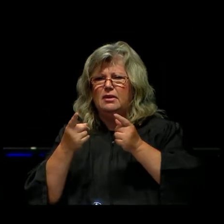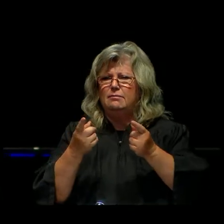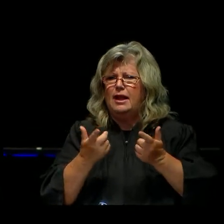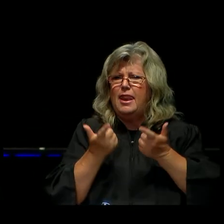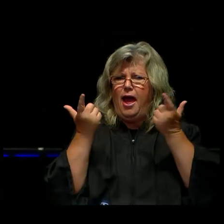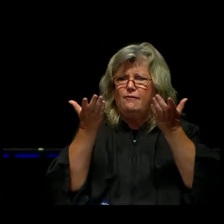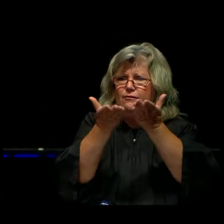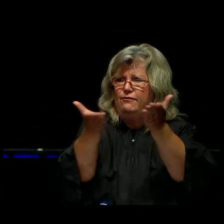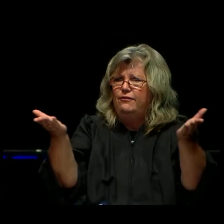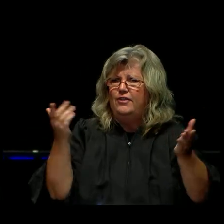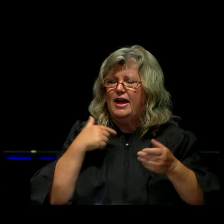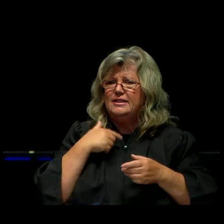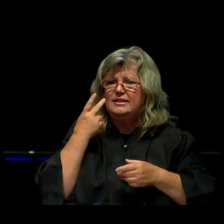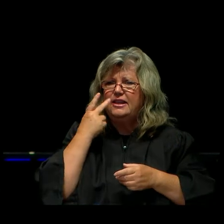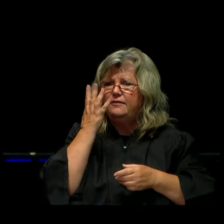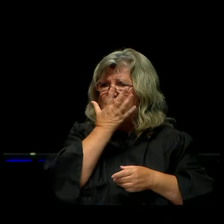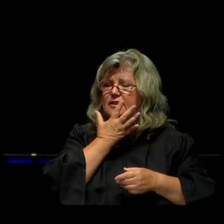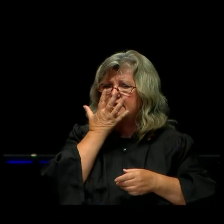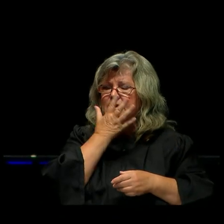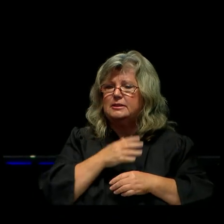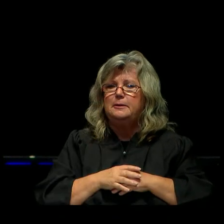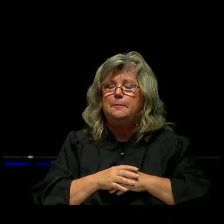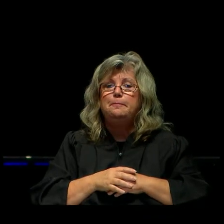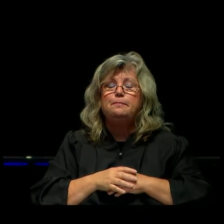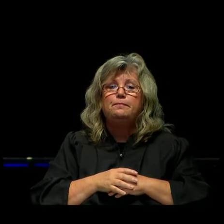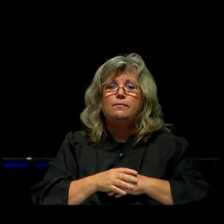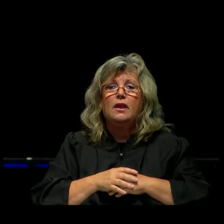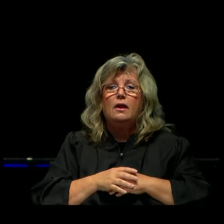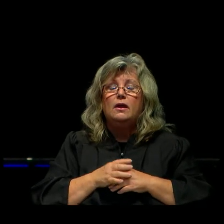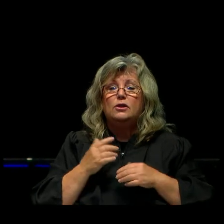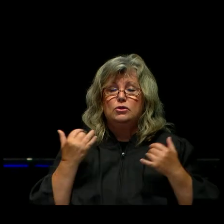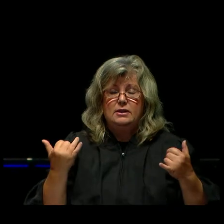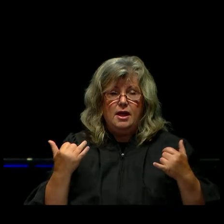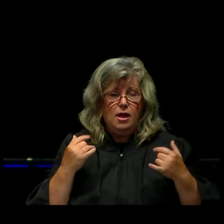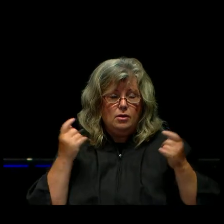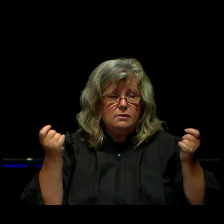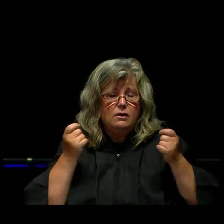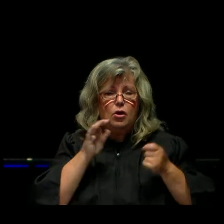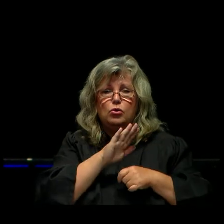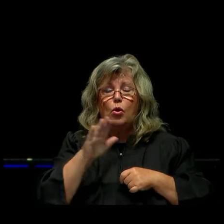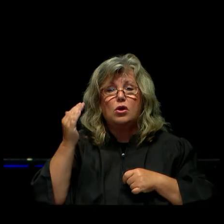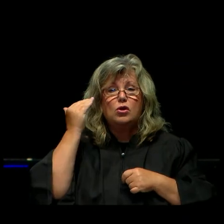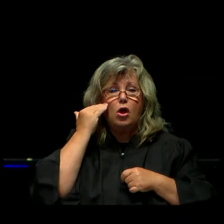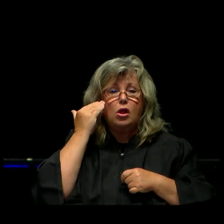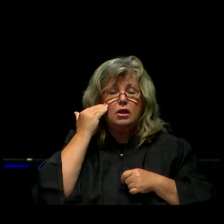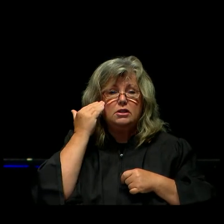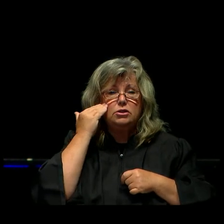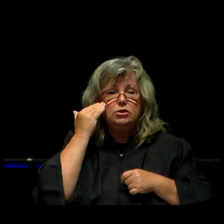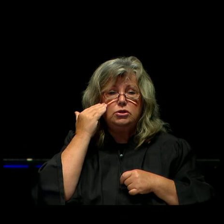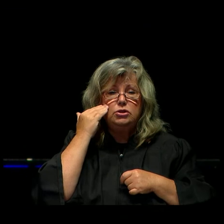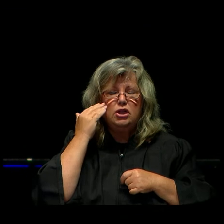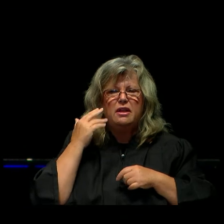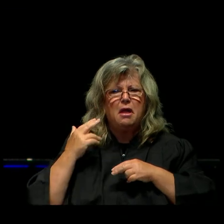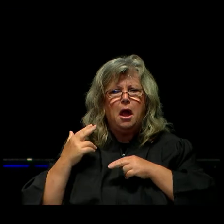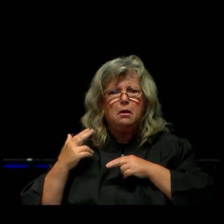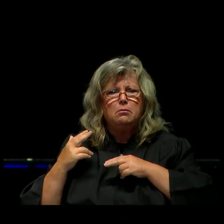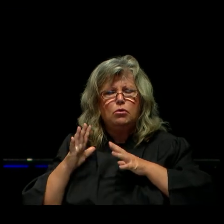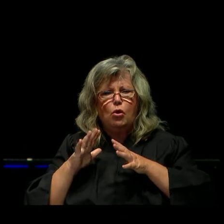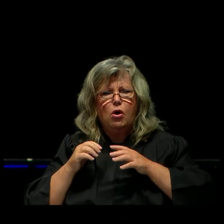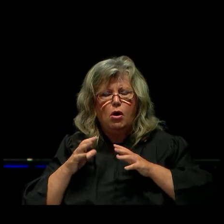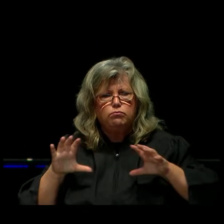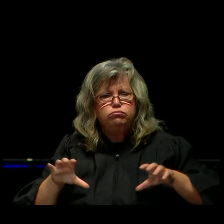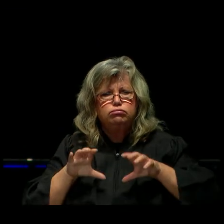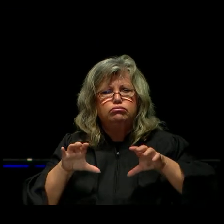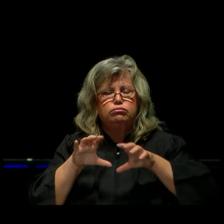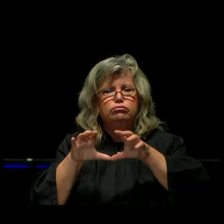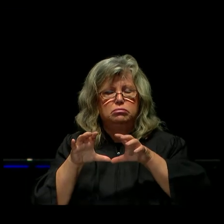This morning we celebrate not just your knowledge, that's a tremendous addition that you have made through your efforts, but we